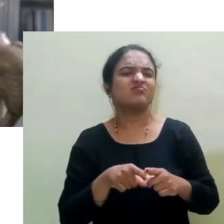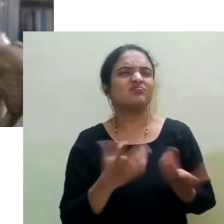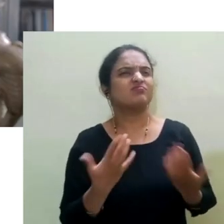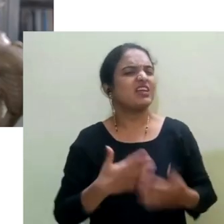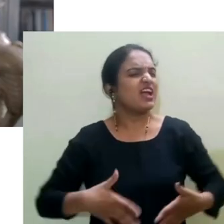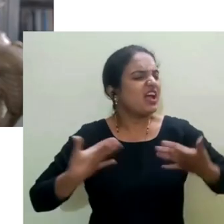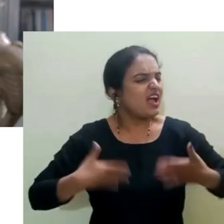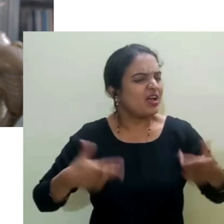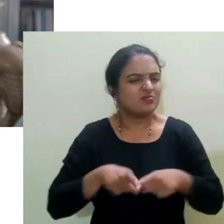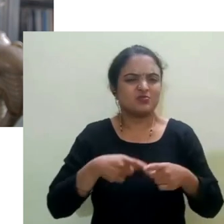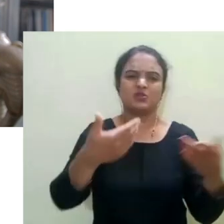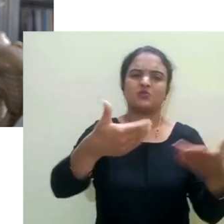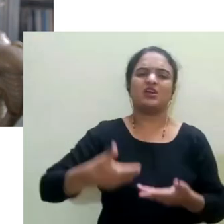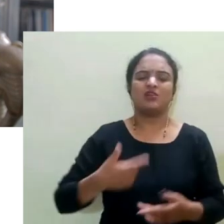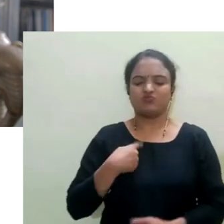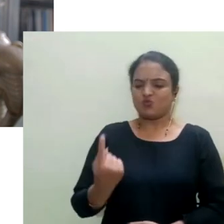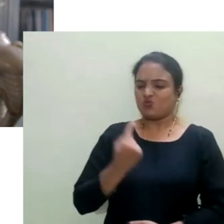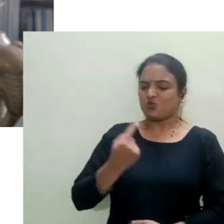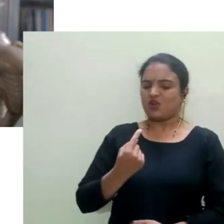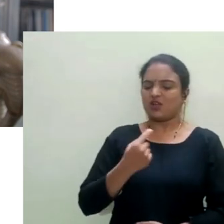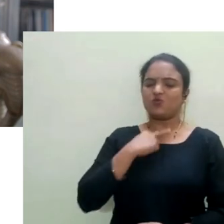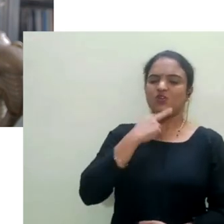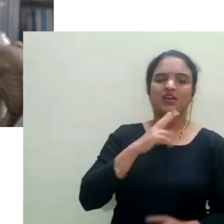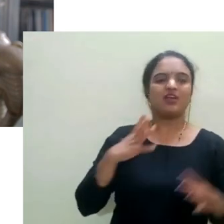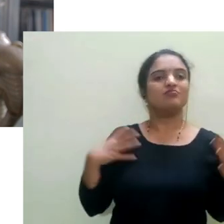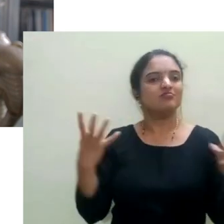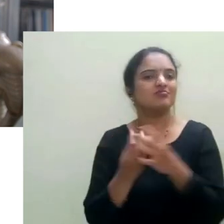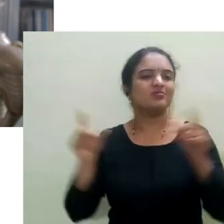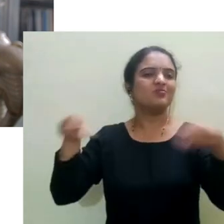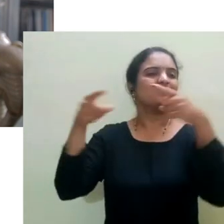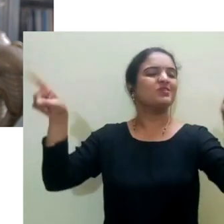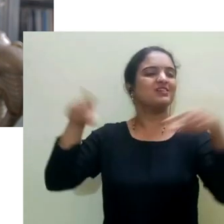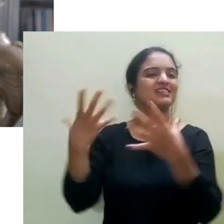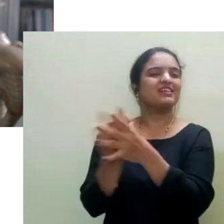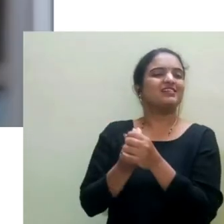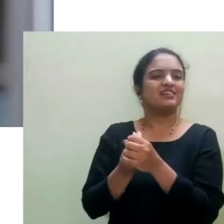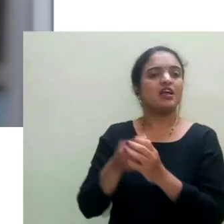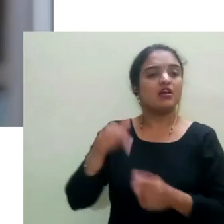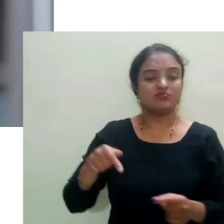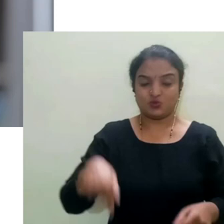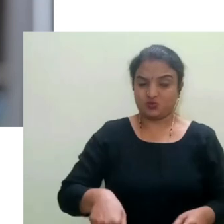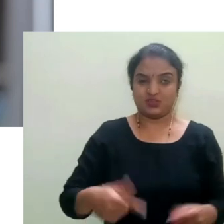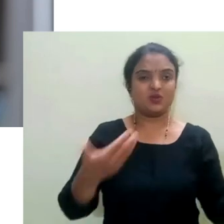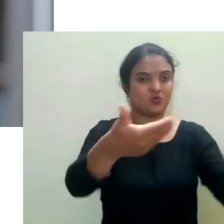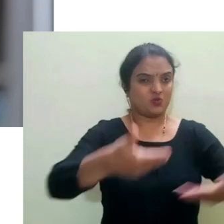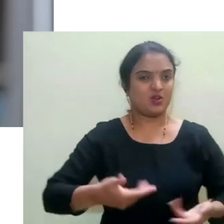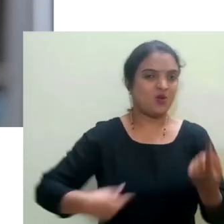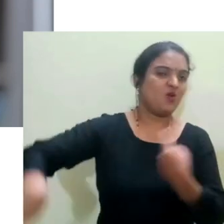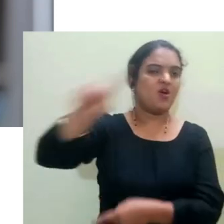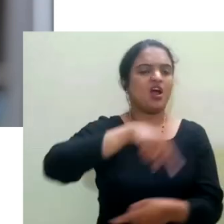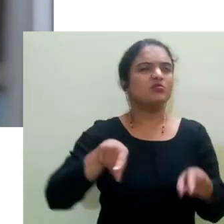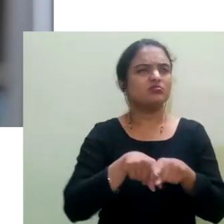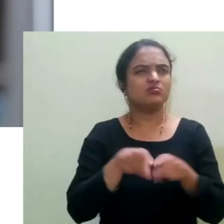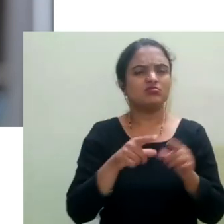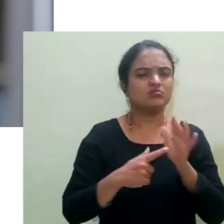It gives me no greater joy than to see my one solo voice turn into a symphony of song. Today, I welcome you and